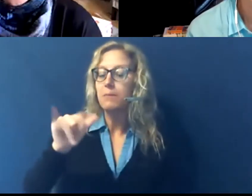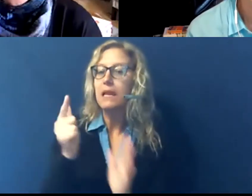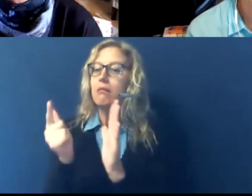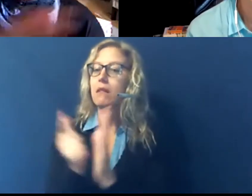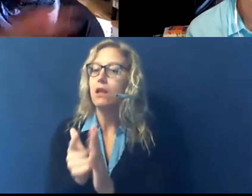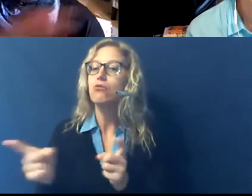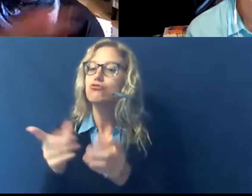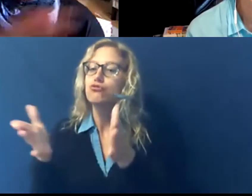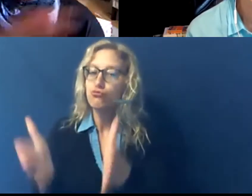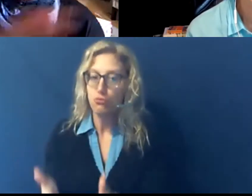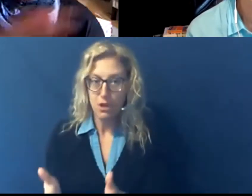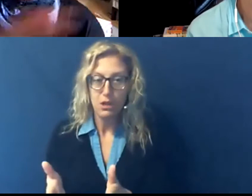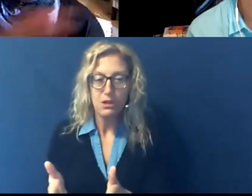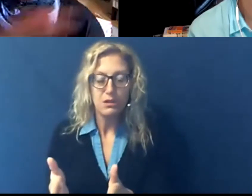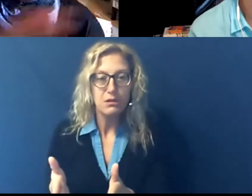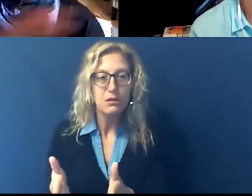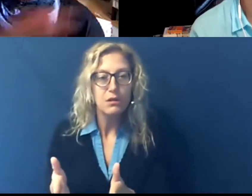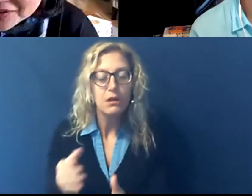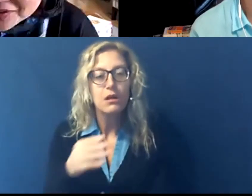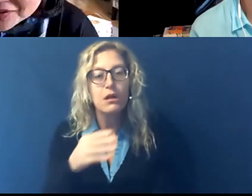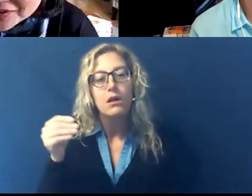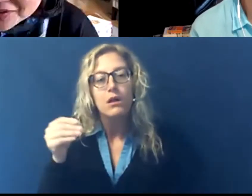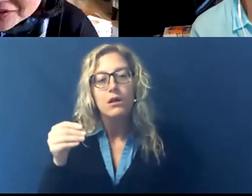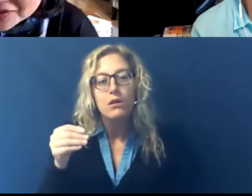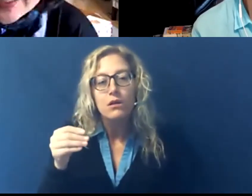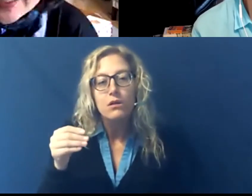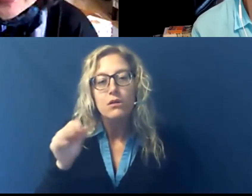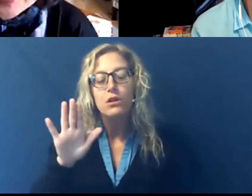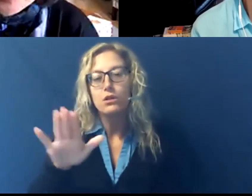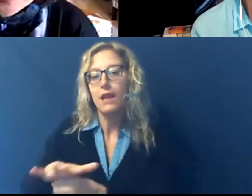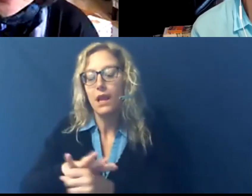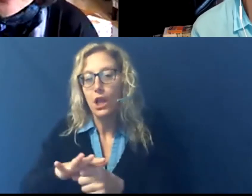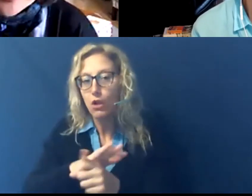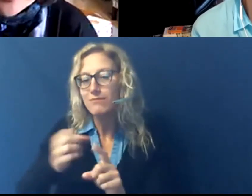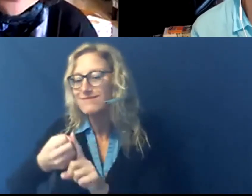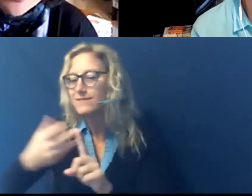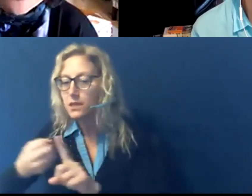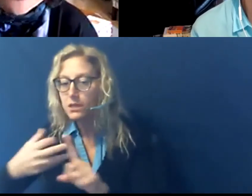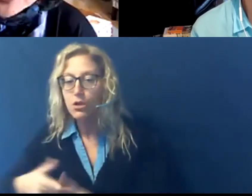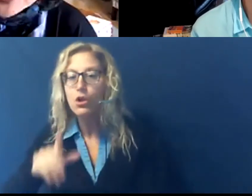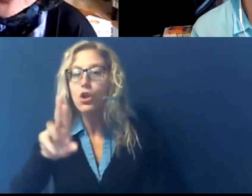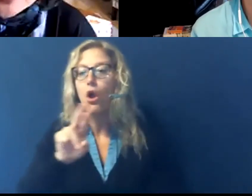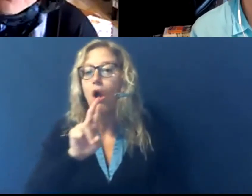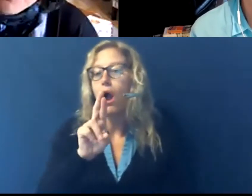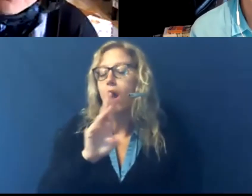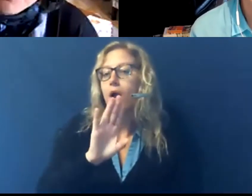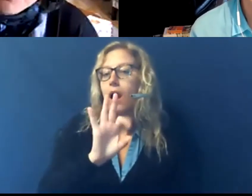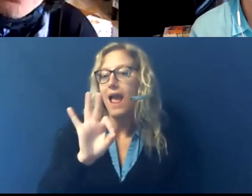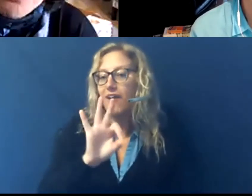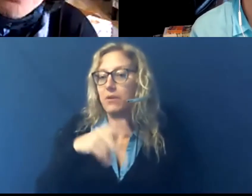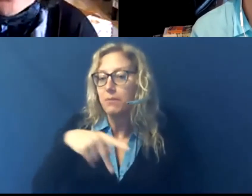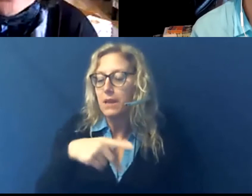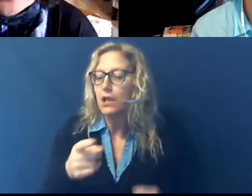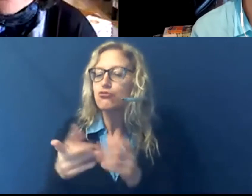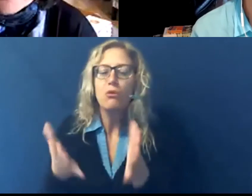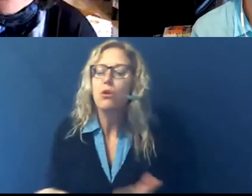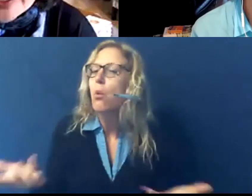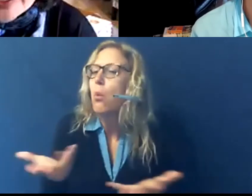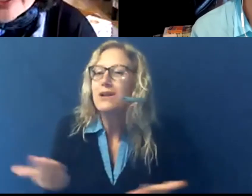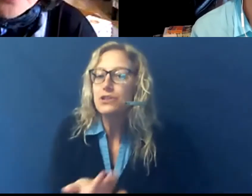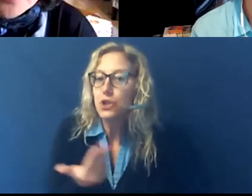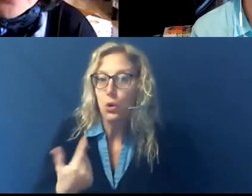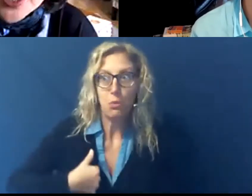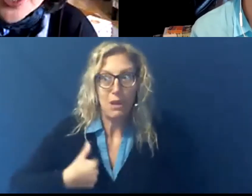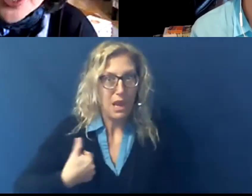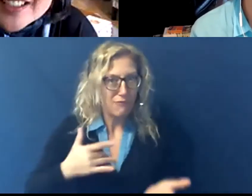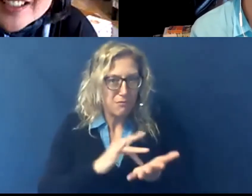and expanding your areas. You were our RFP director. So what's new? We've got a